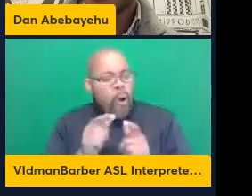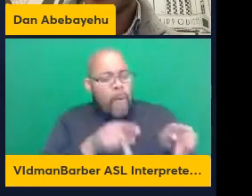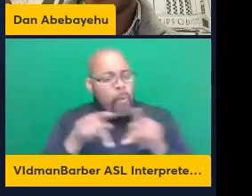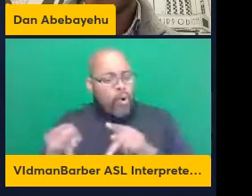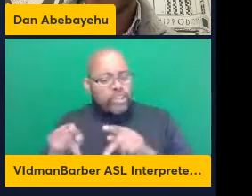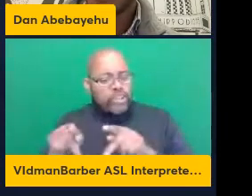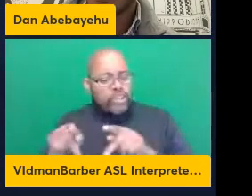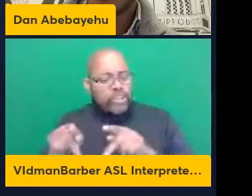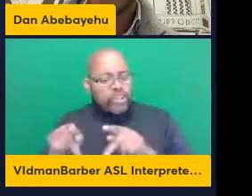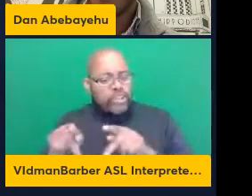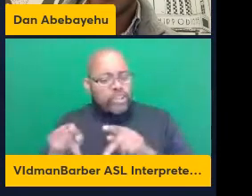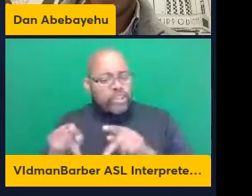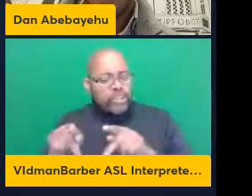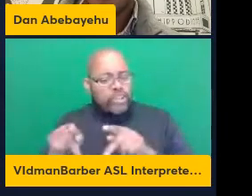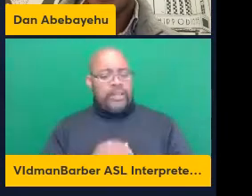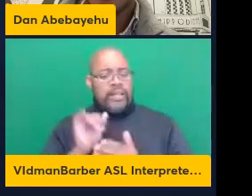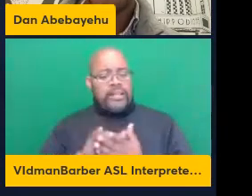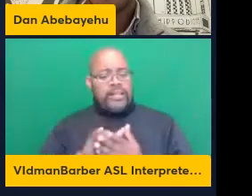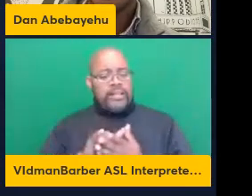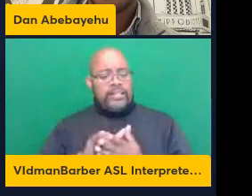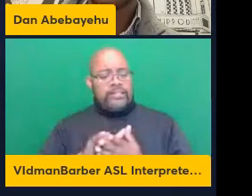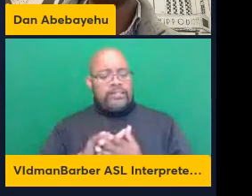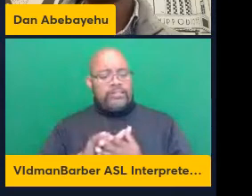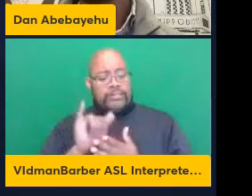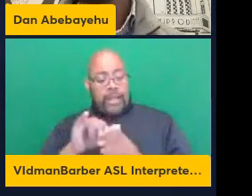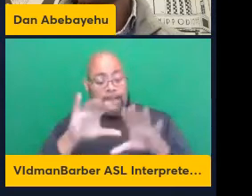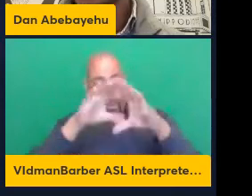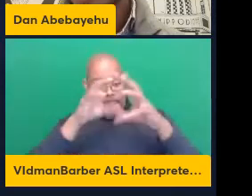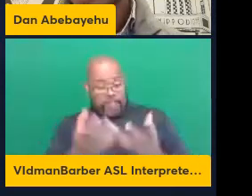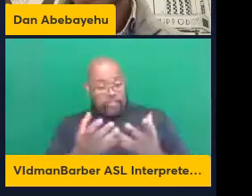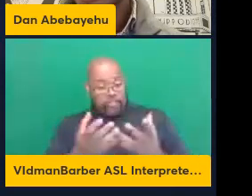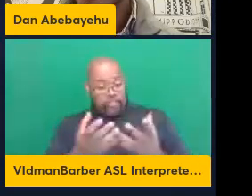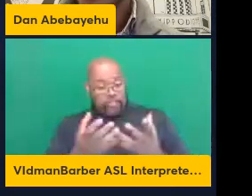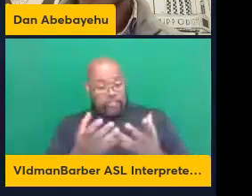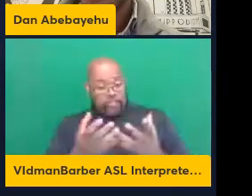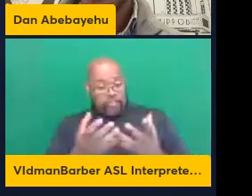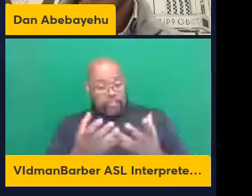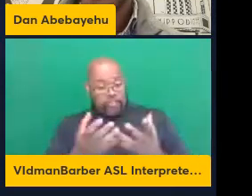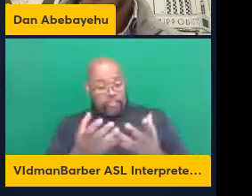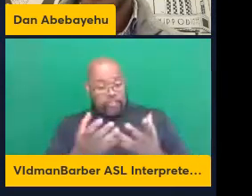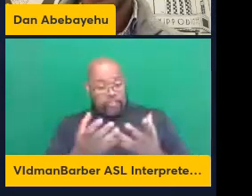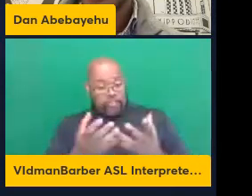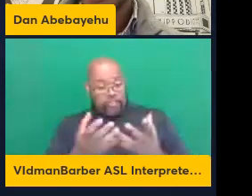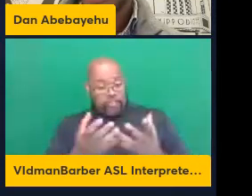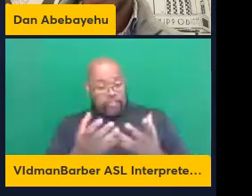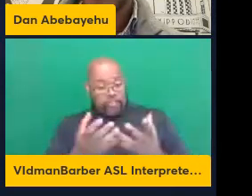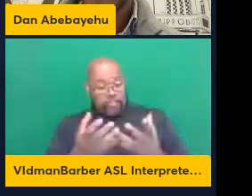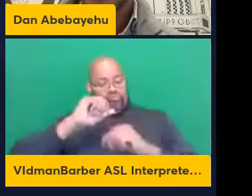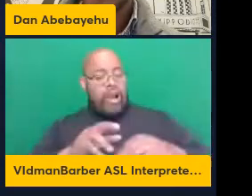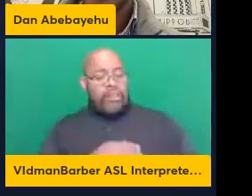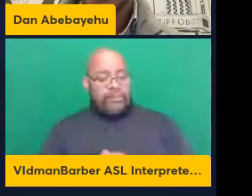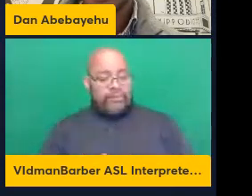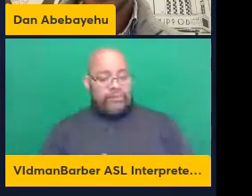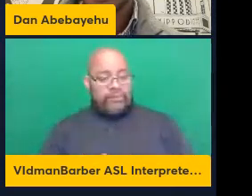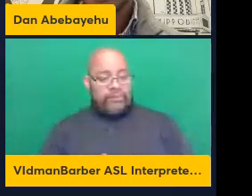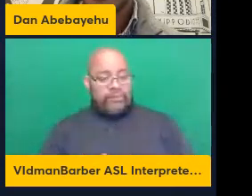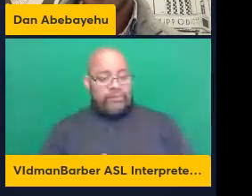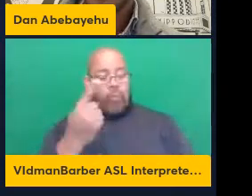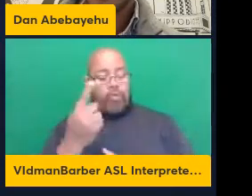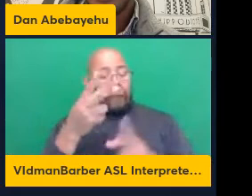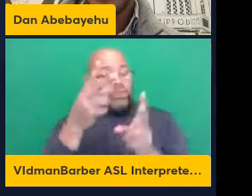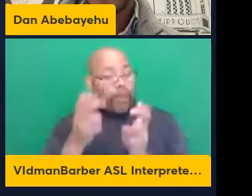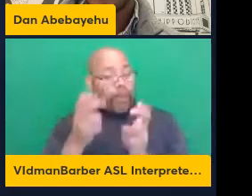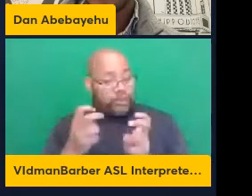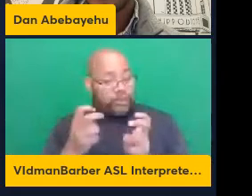the resident fibroblast population, are uniquely poised to respond to IL-1 receptor